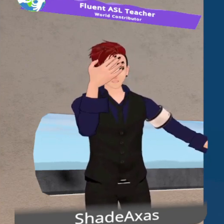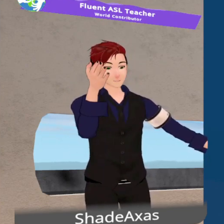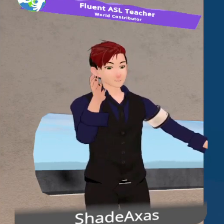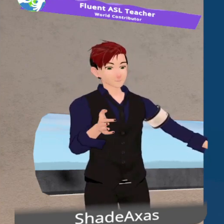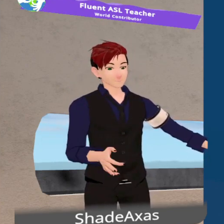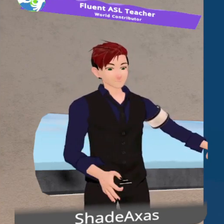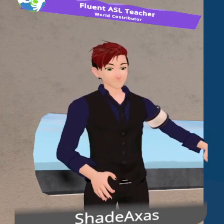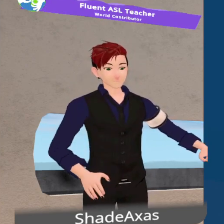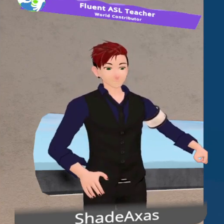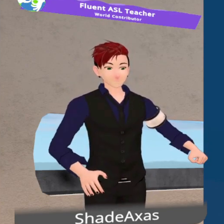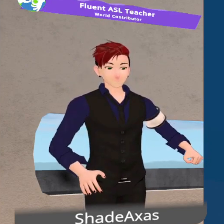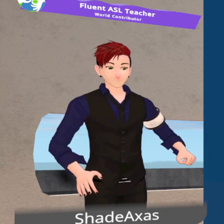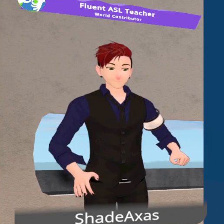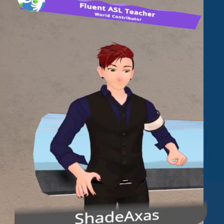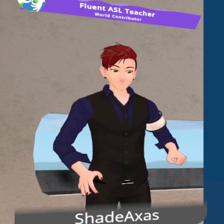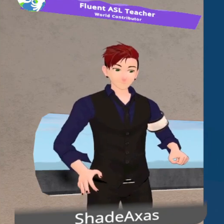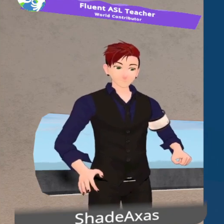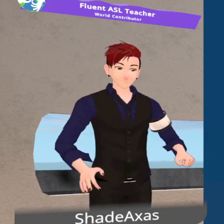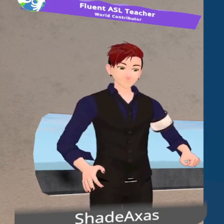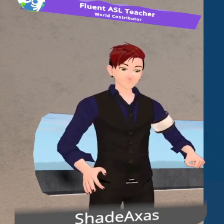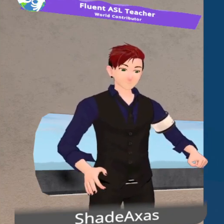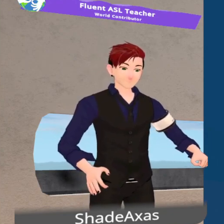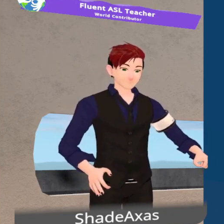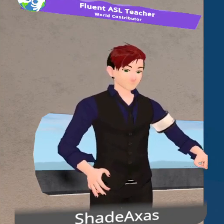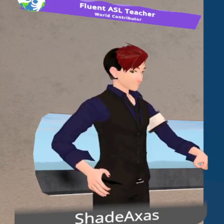happening, I have no idea.